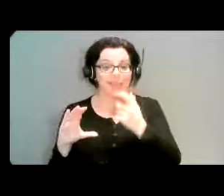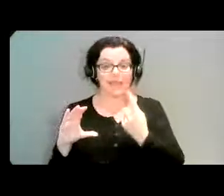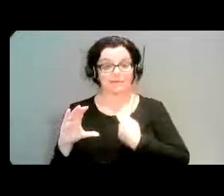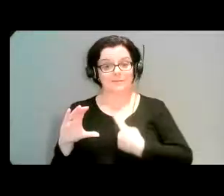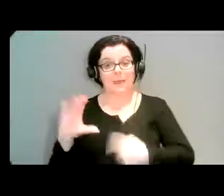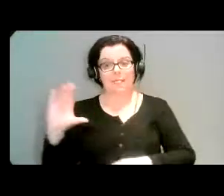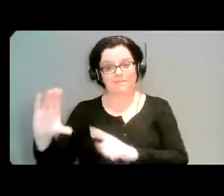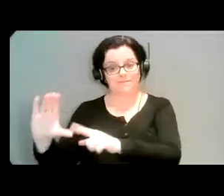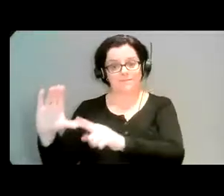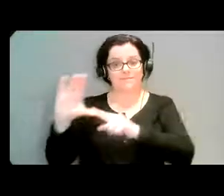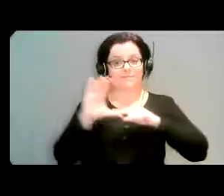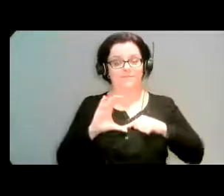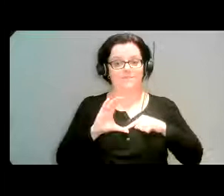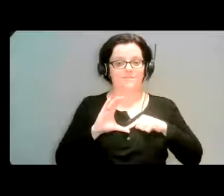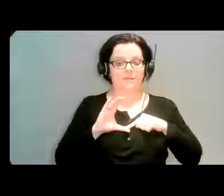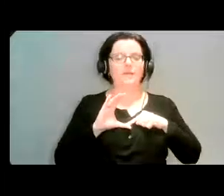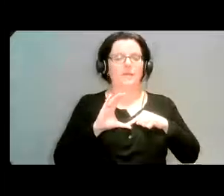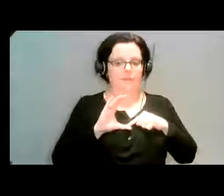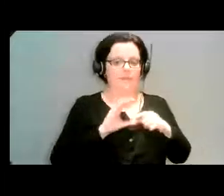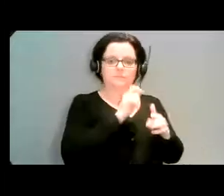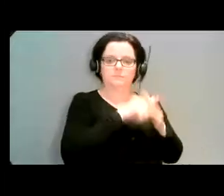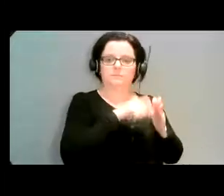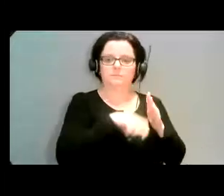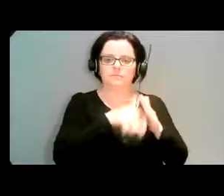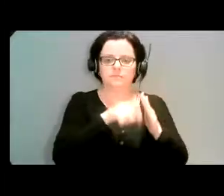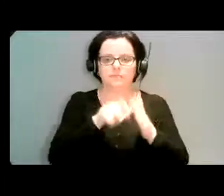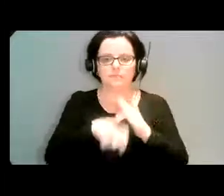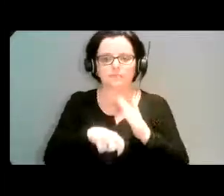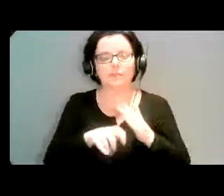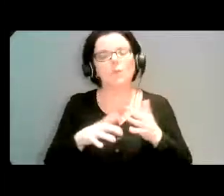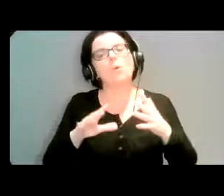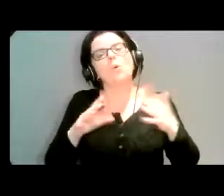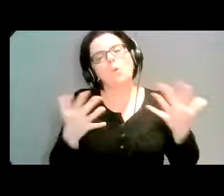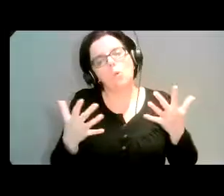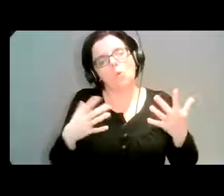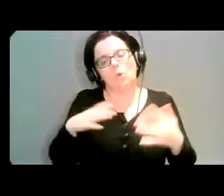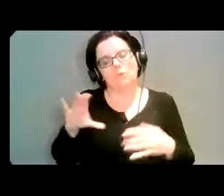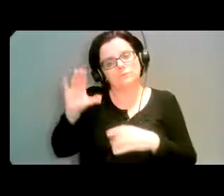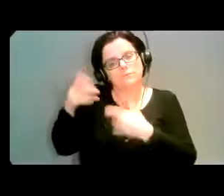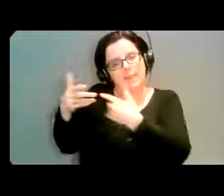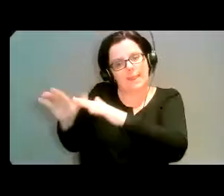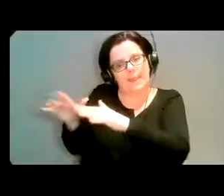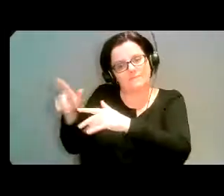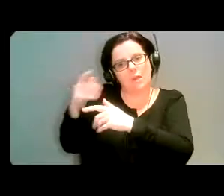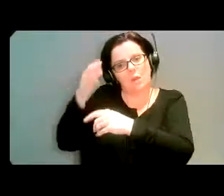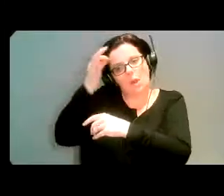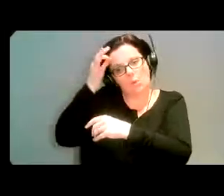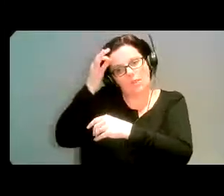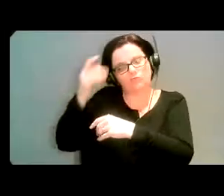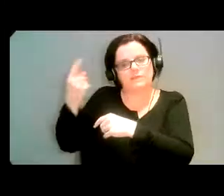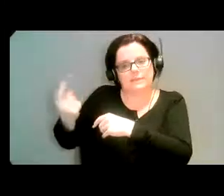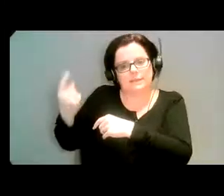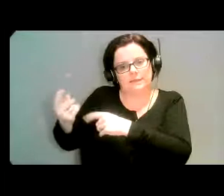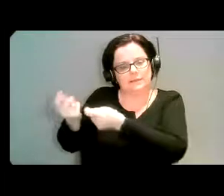direct payment, or it could stay with local authority to manage, or they could ask third party